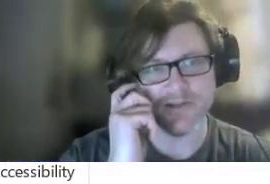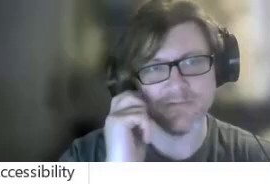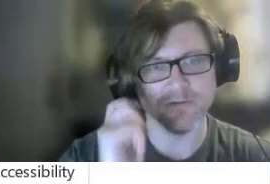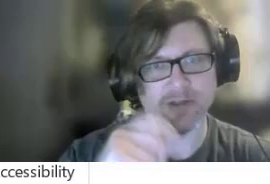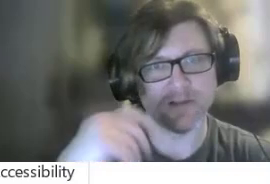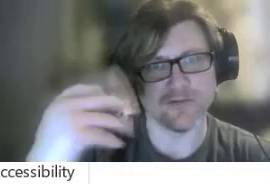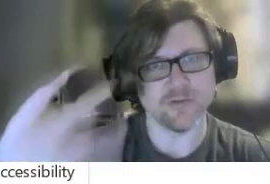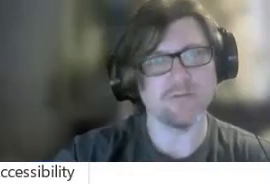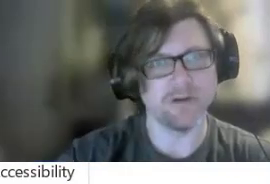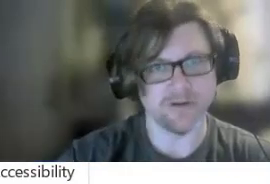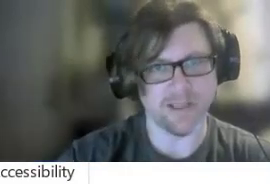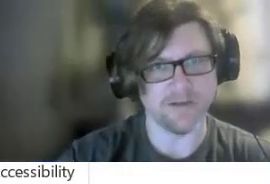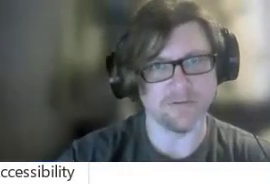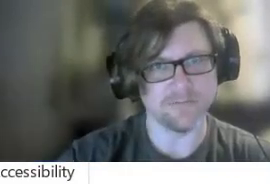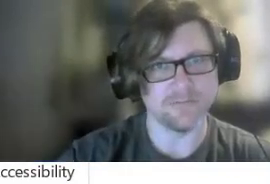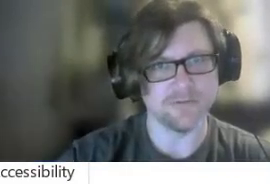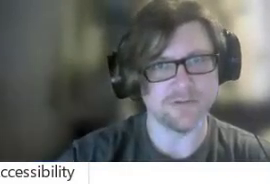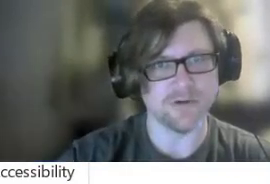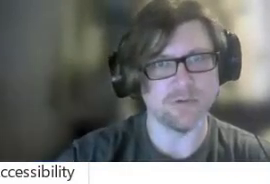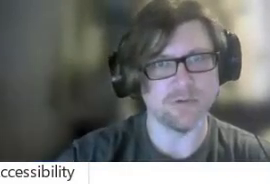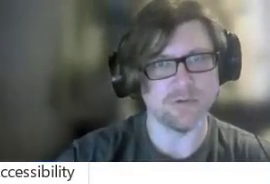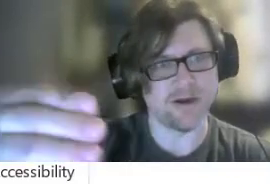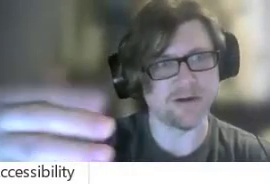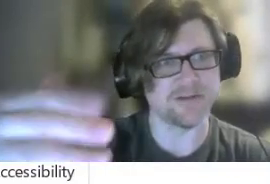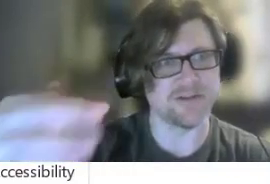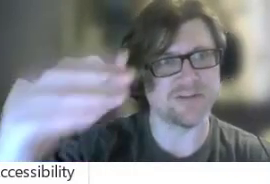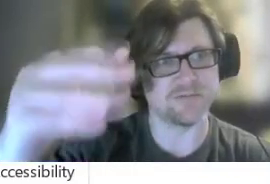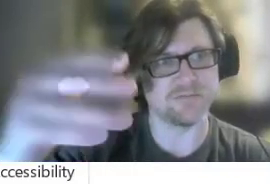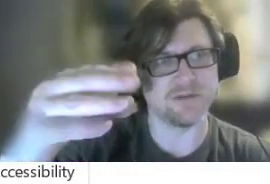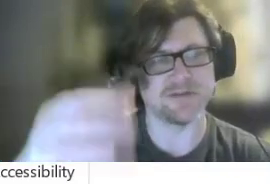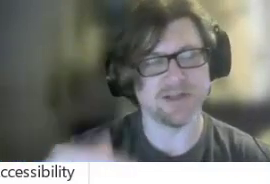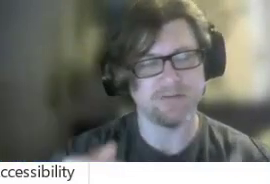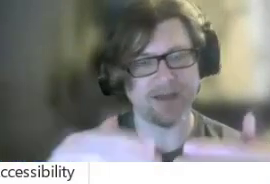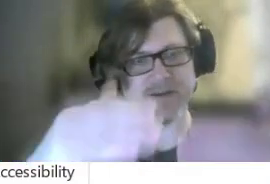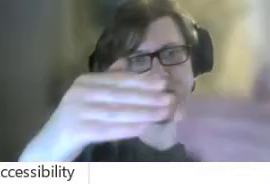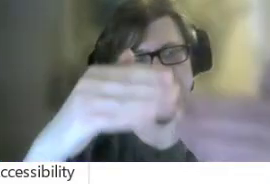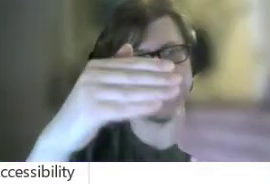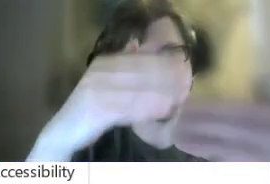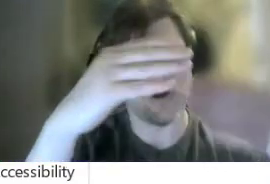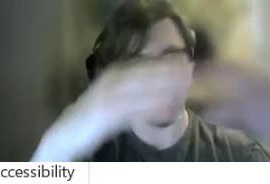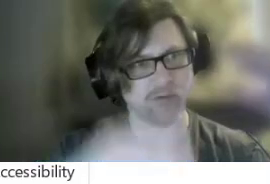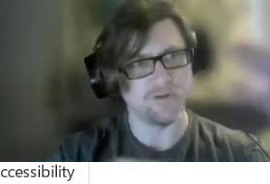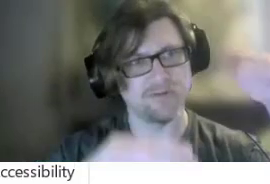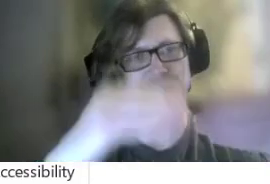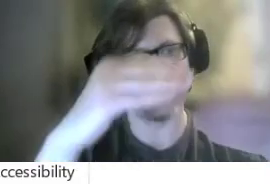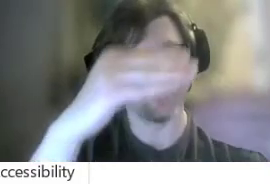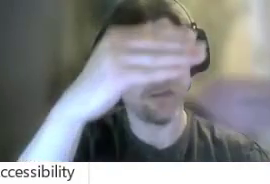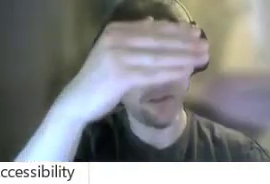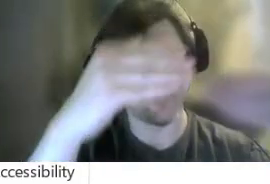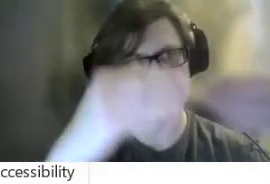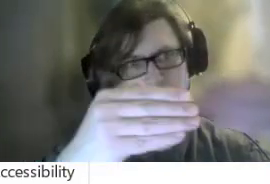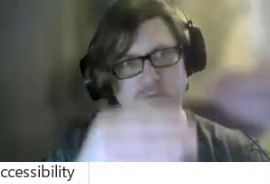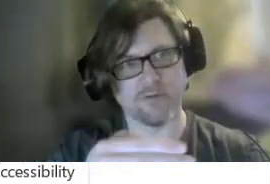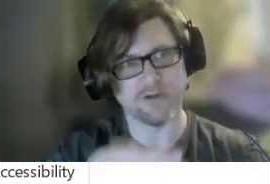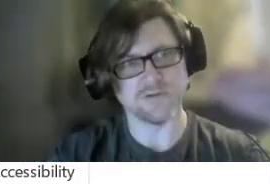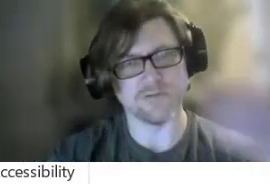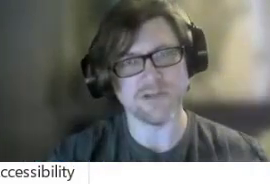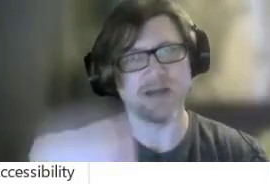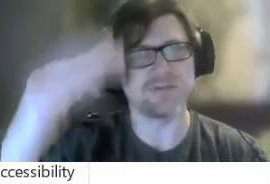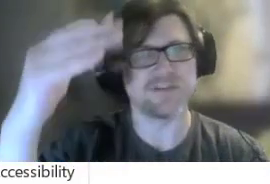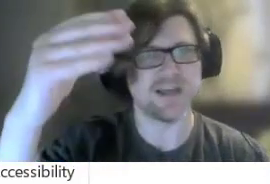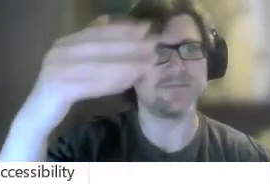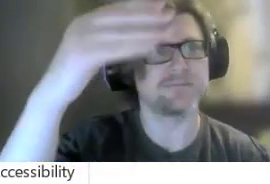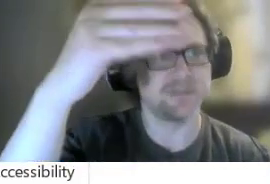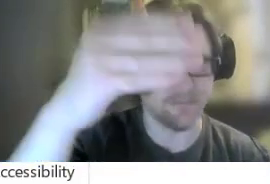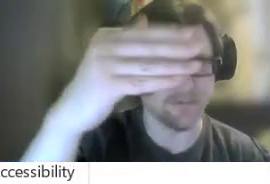a little challenging for like the screen reader to handle. So would it be better to just, instead of having an animation all on one slide where things are exposed gradually